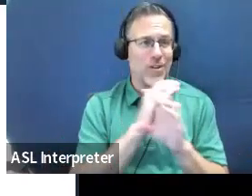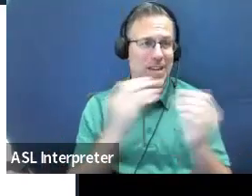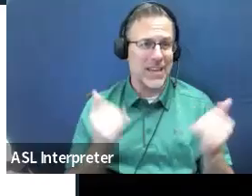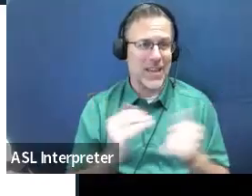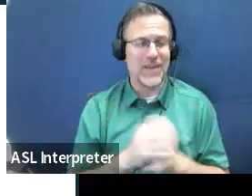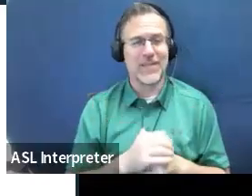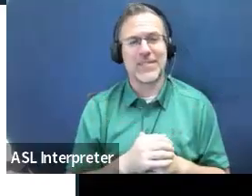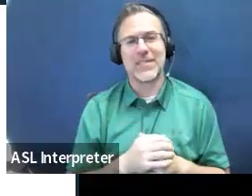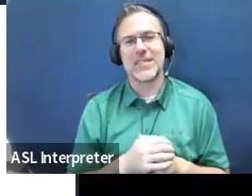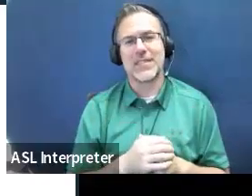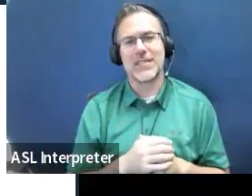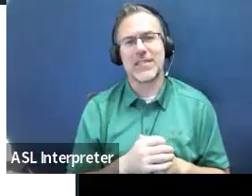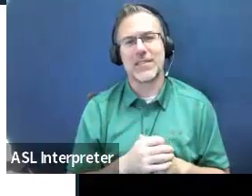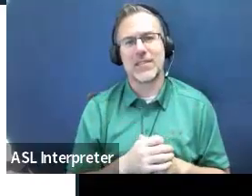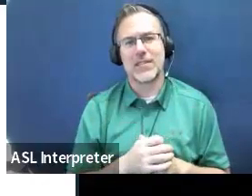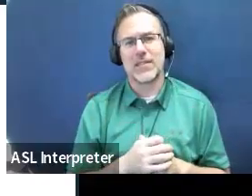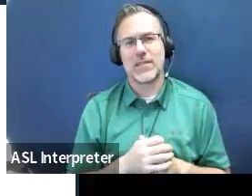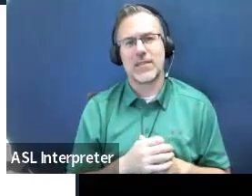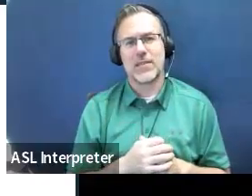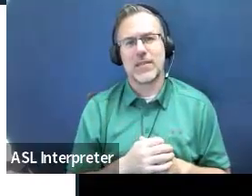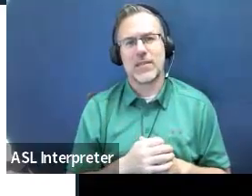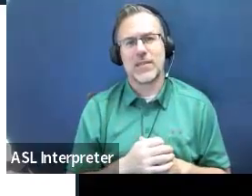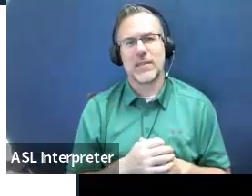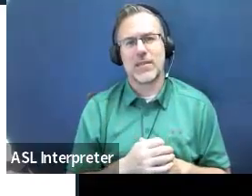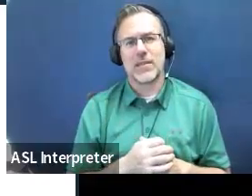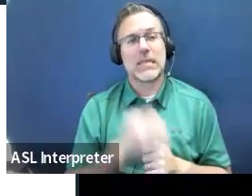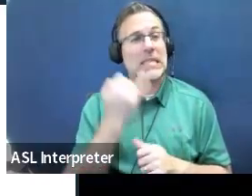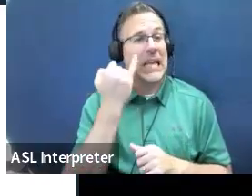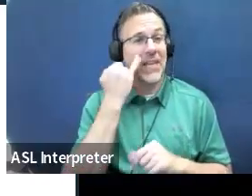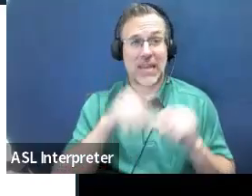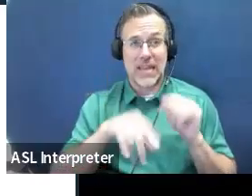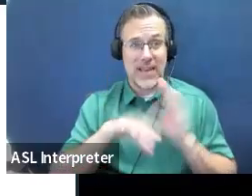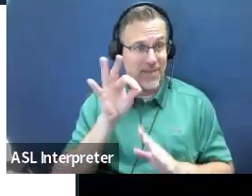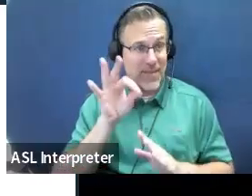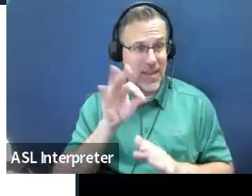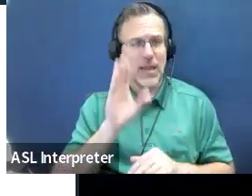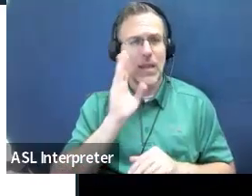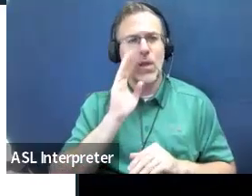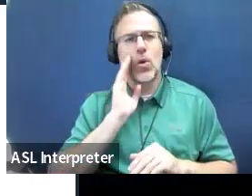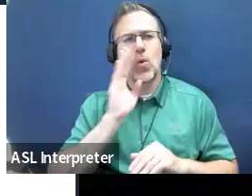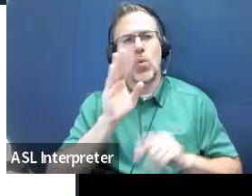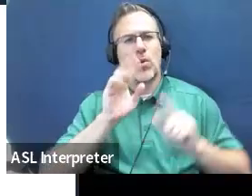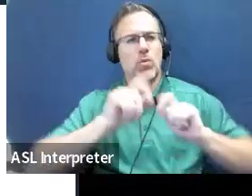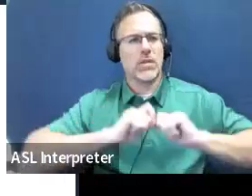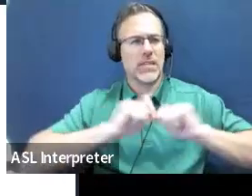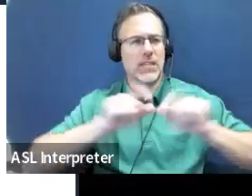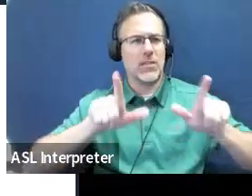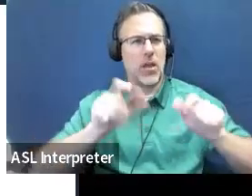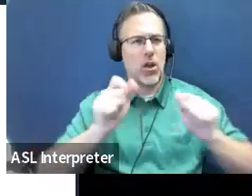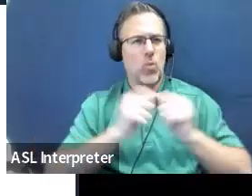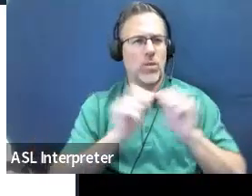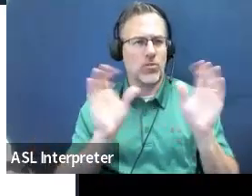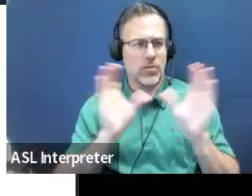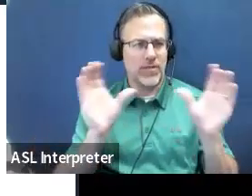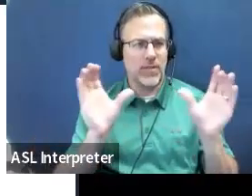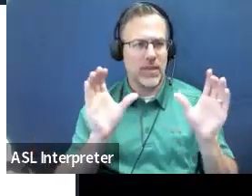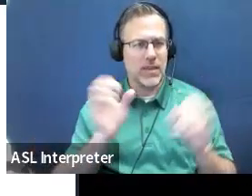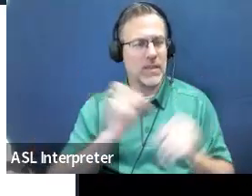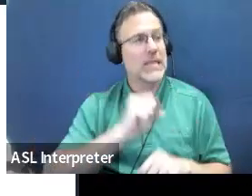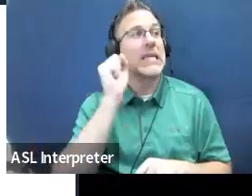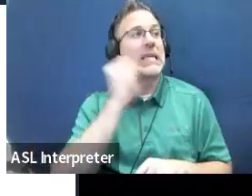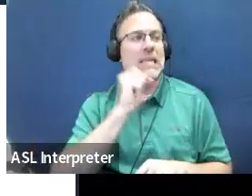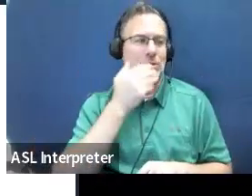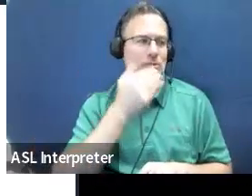was gonna say she's gonna look. But if not, maybe we could send them out with the certificates. Yes,